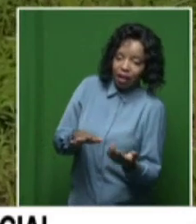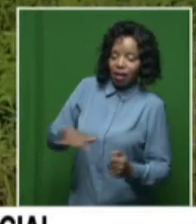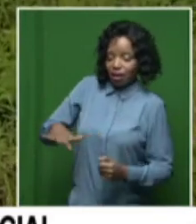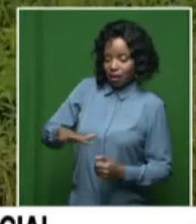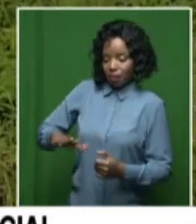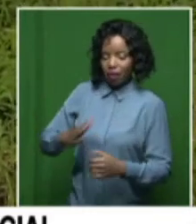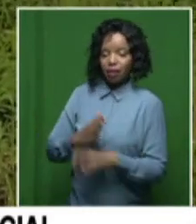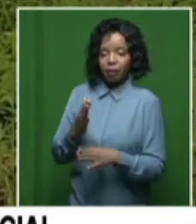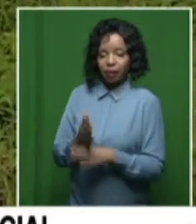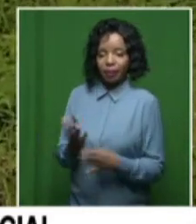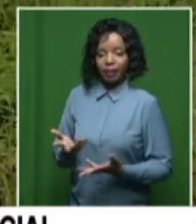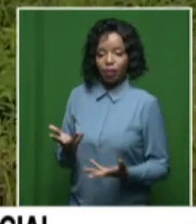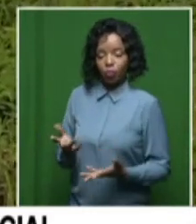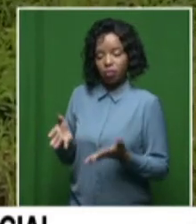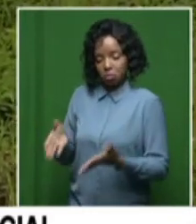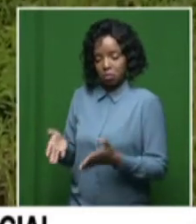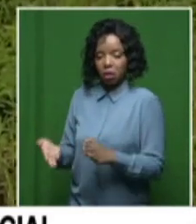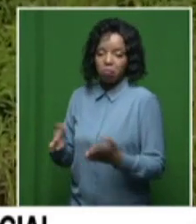khona.